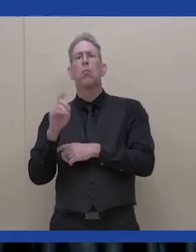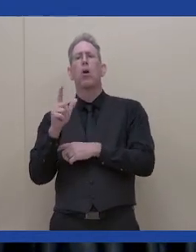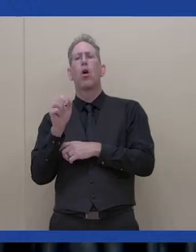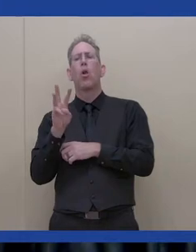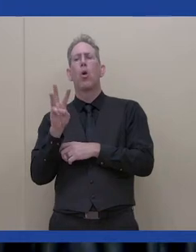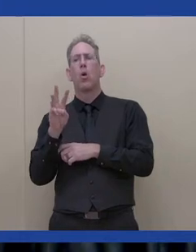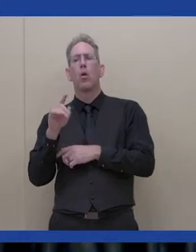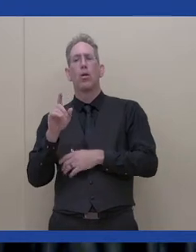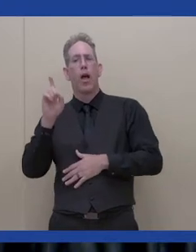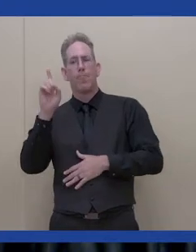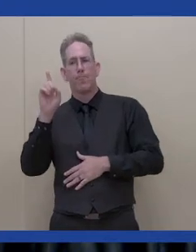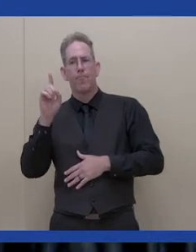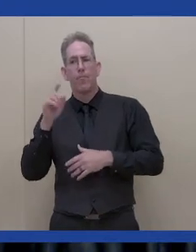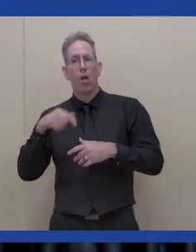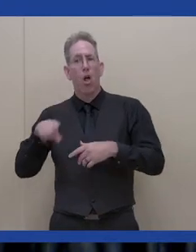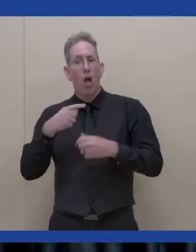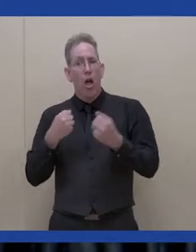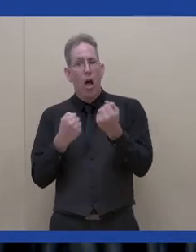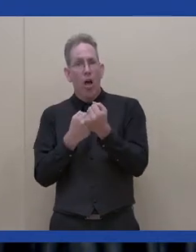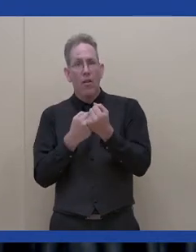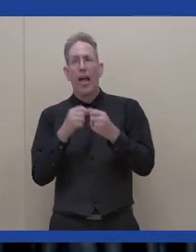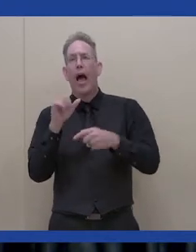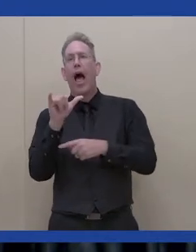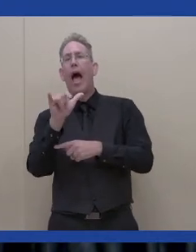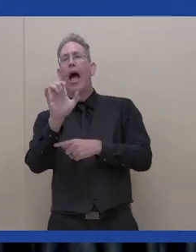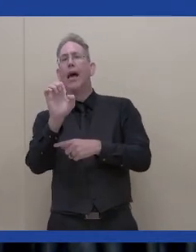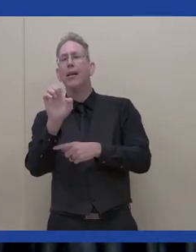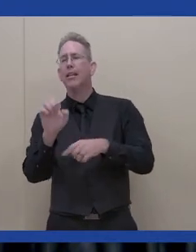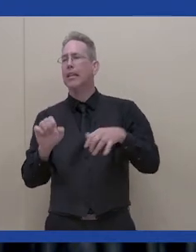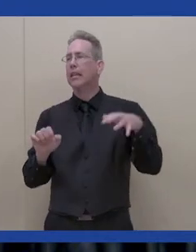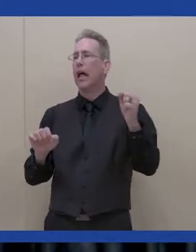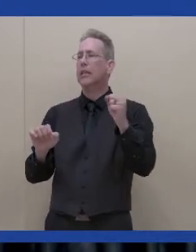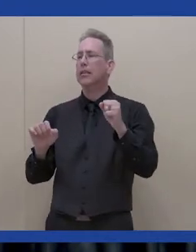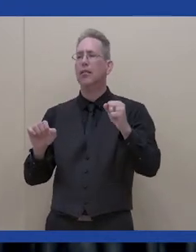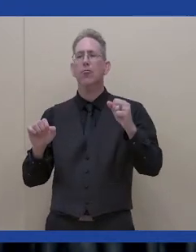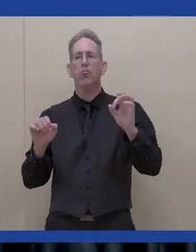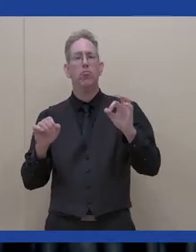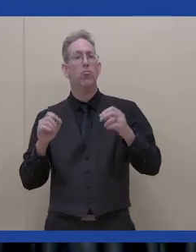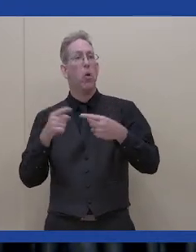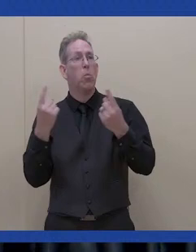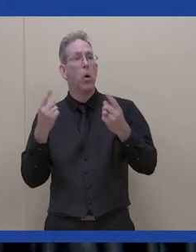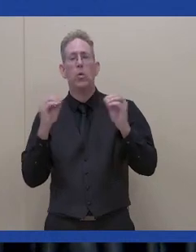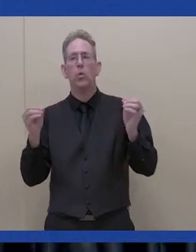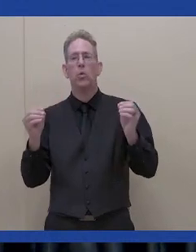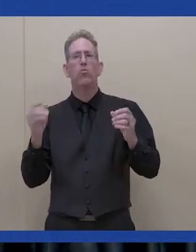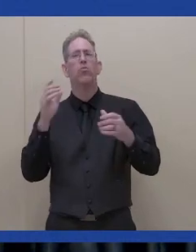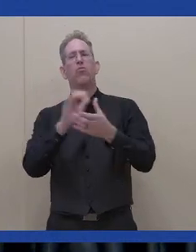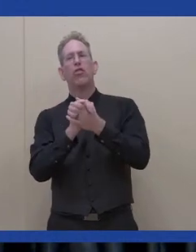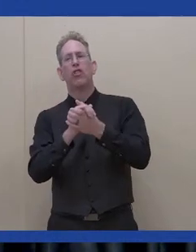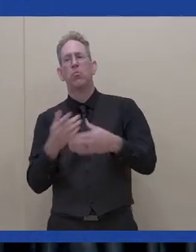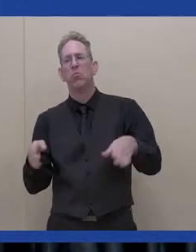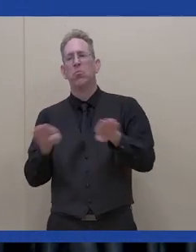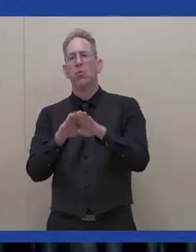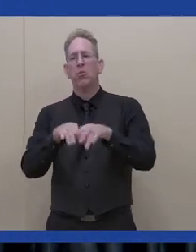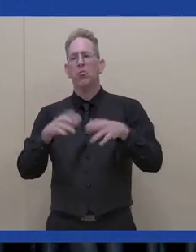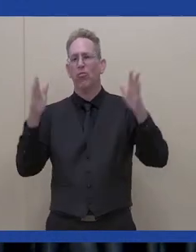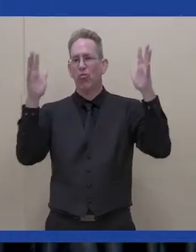motion to adjourn, say aye. Aye. Aye. Any opposed? We are adjourned. Congratulations and thank you all for being here tonight.